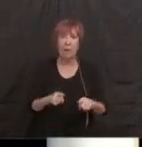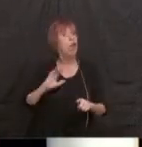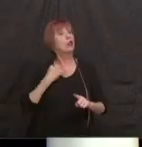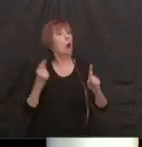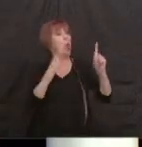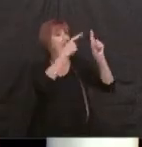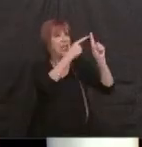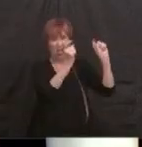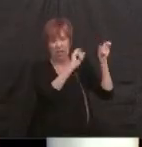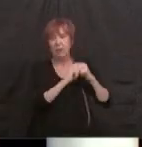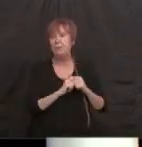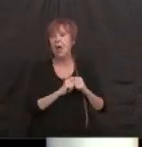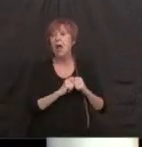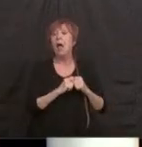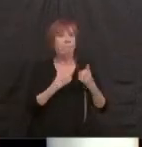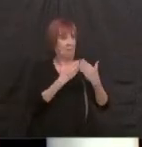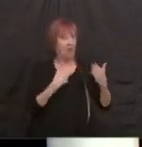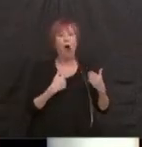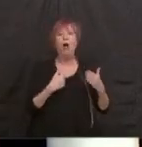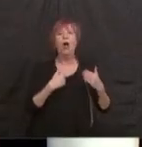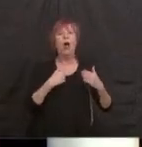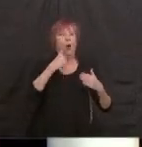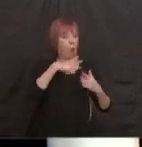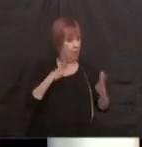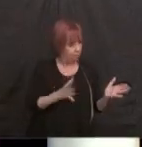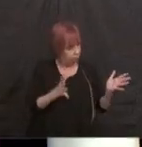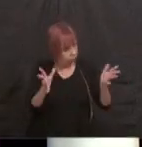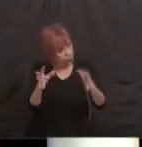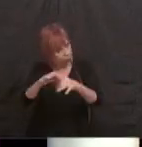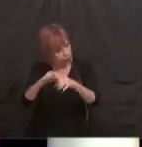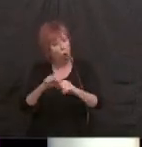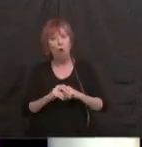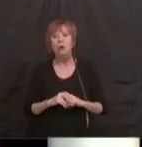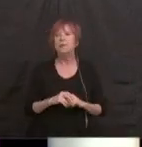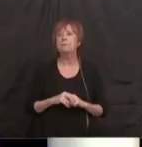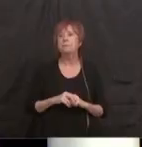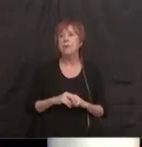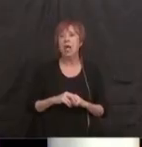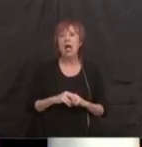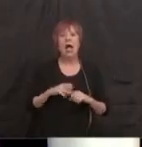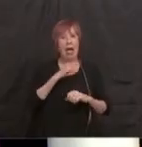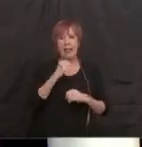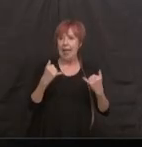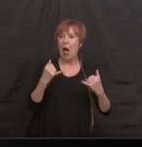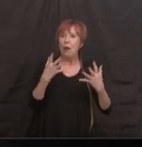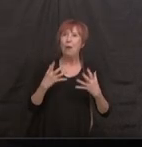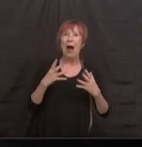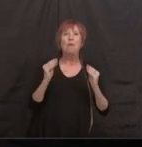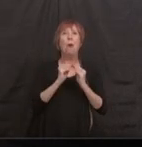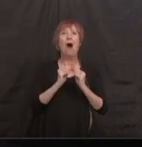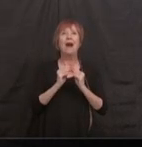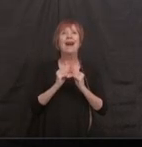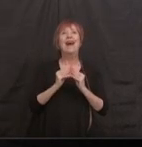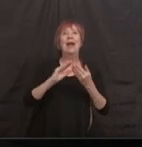of really mobilizing women to the polls. Instead of just taking the streets, we're going to get streets named after our historical women. I saw that. That is